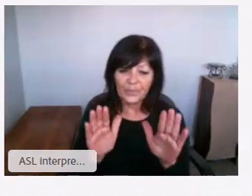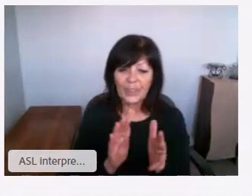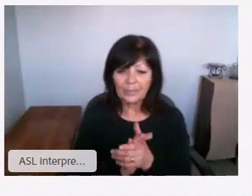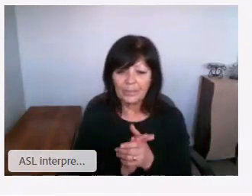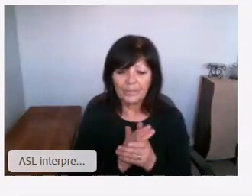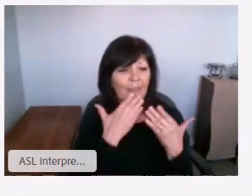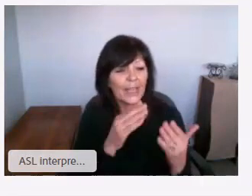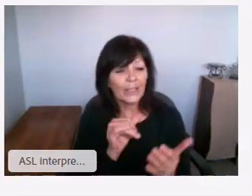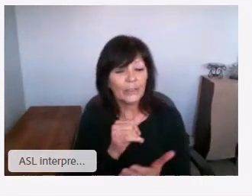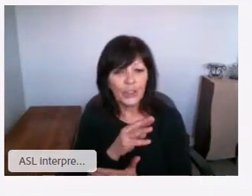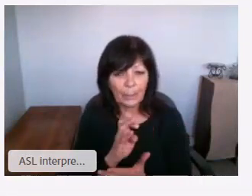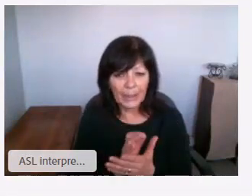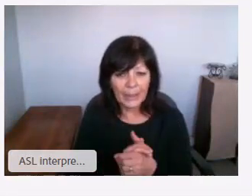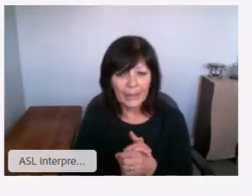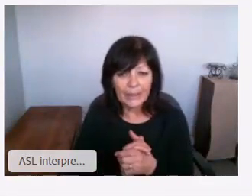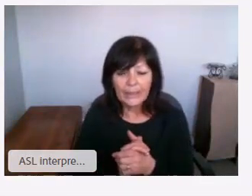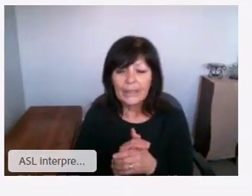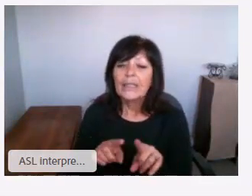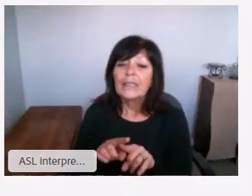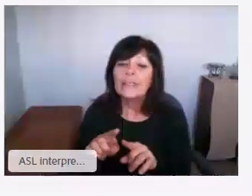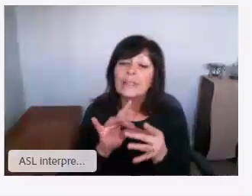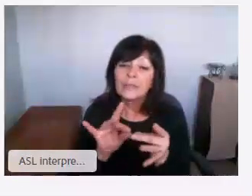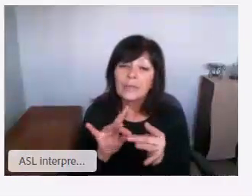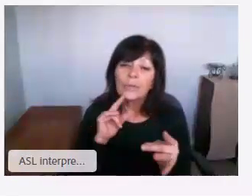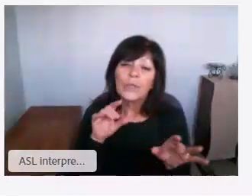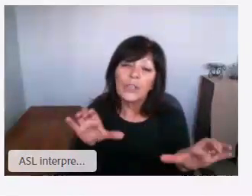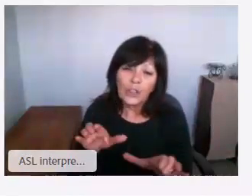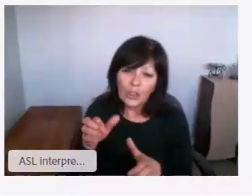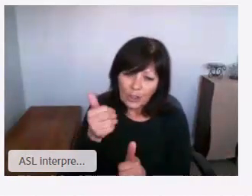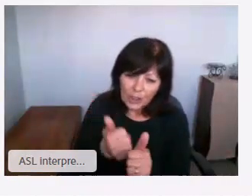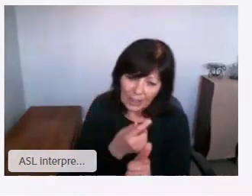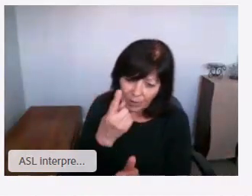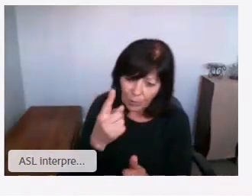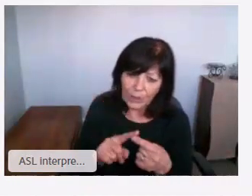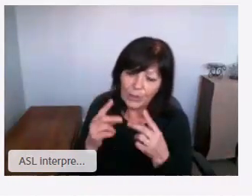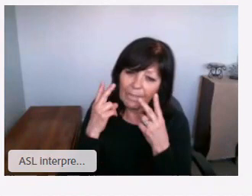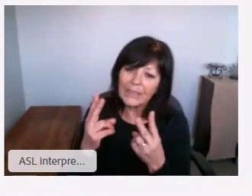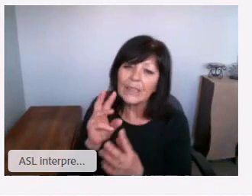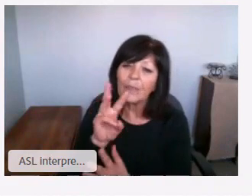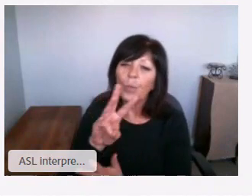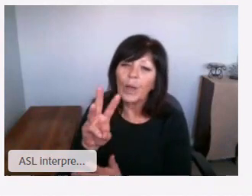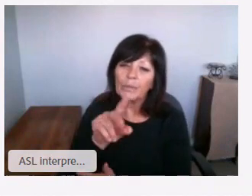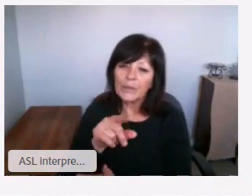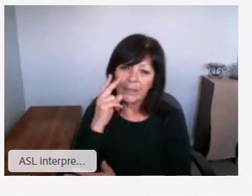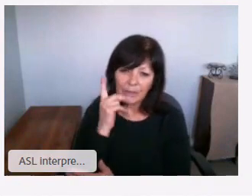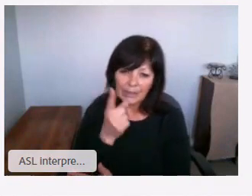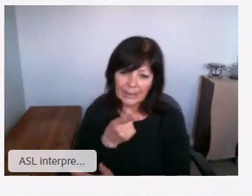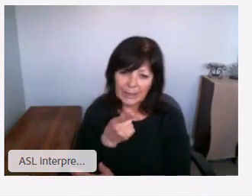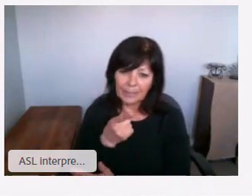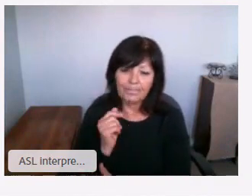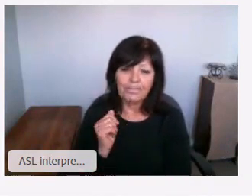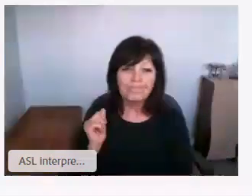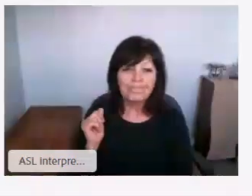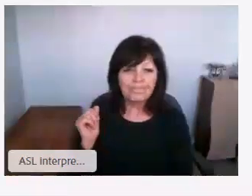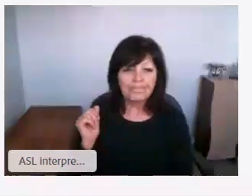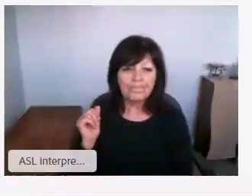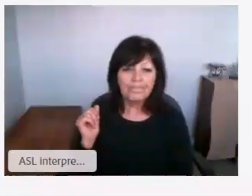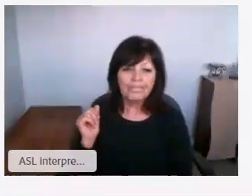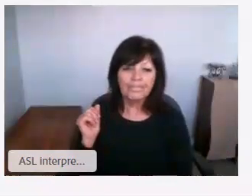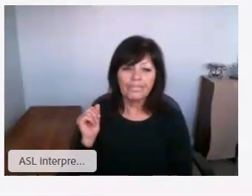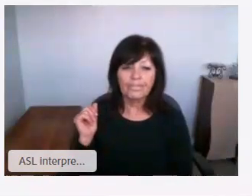Thank you, Jamie. And as Jamie mentioned, we certainly encourage everyone to visit the website that you'll find on your screen